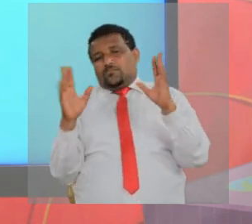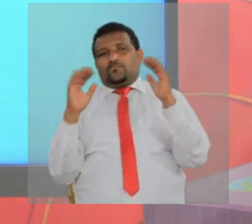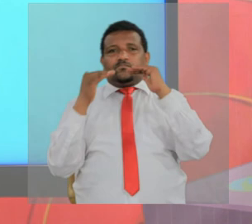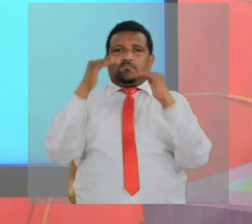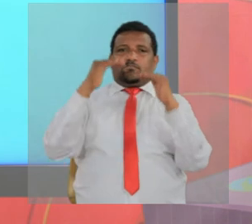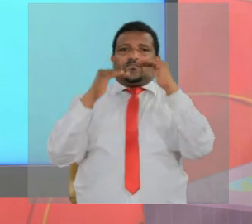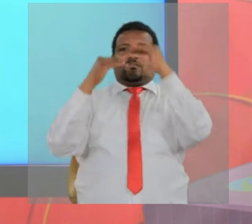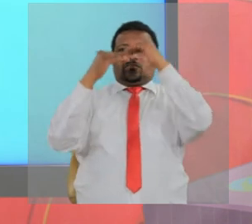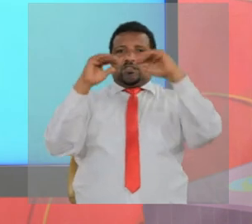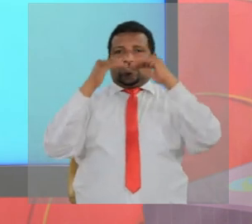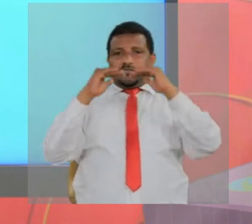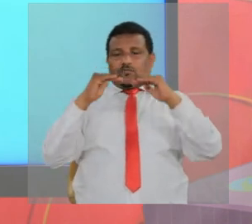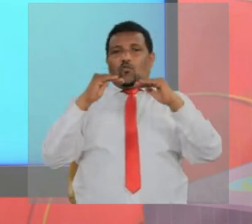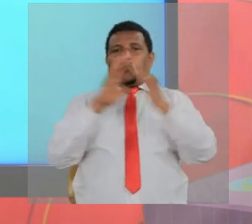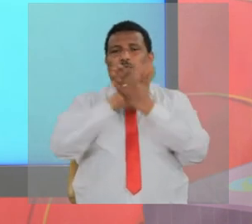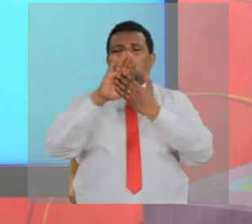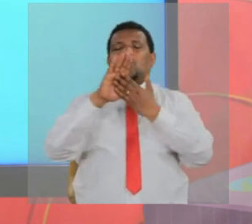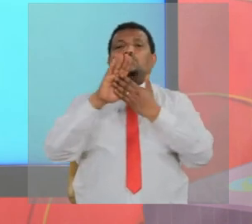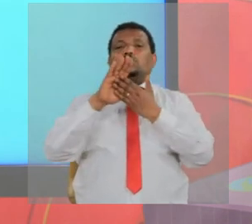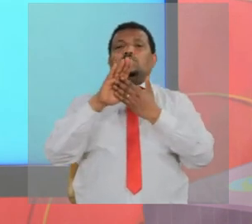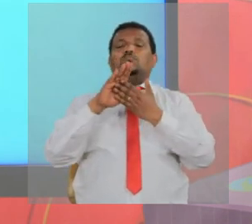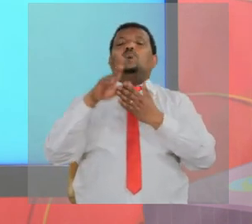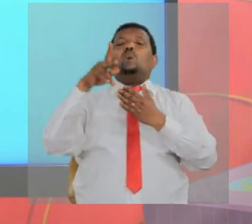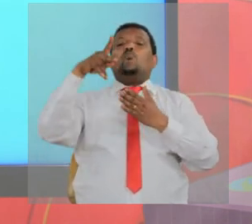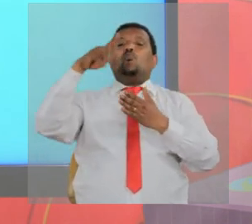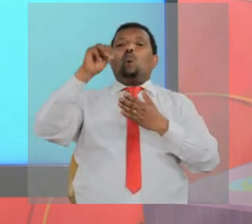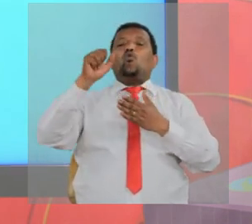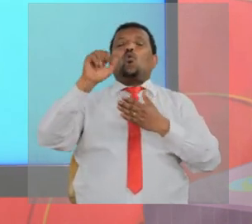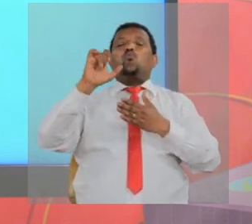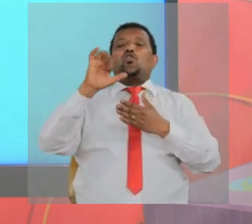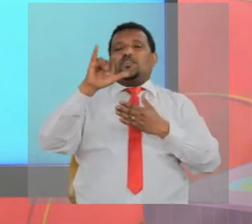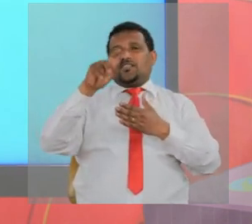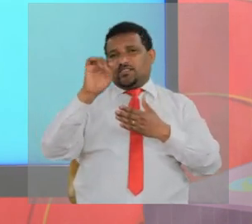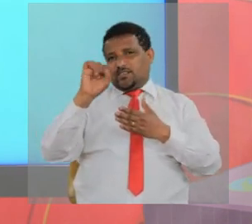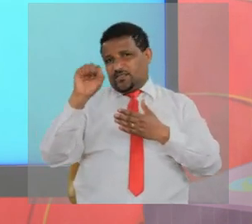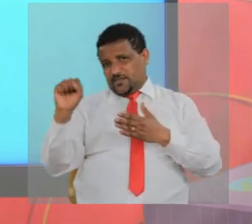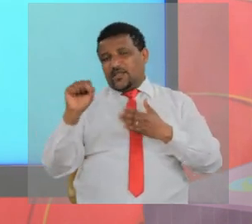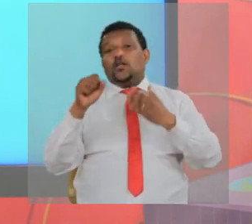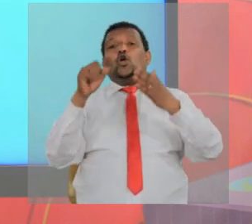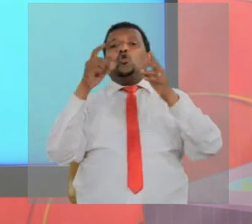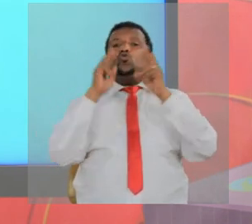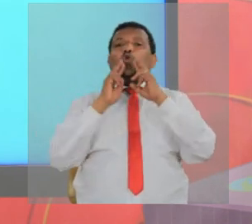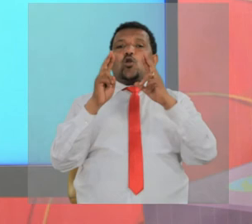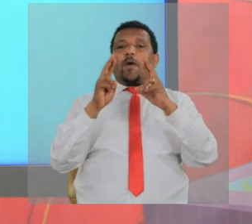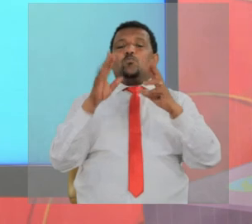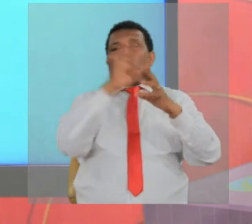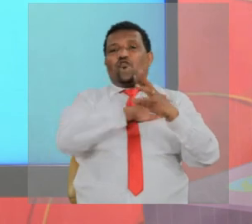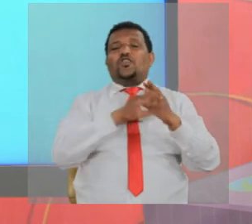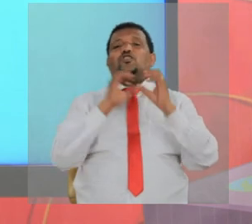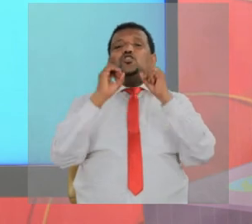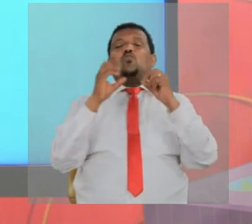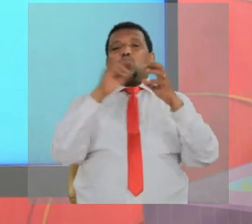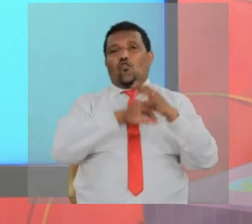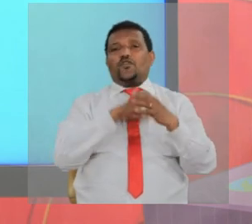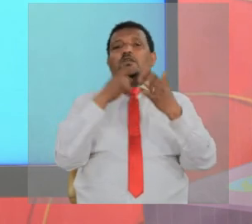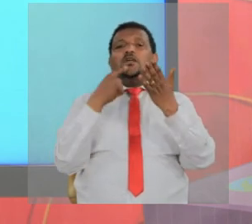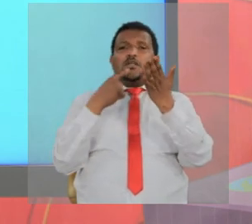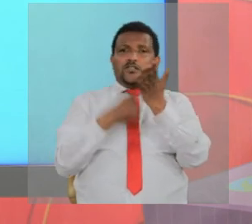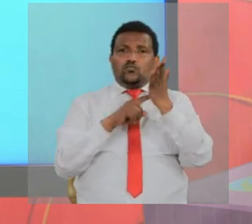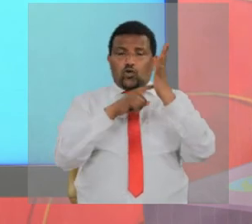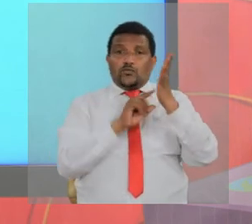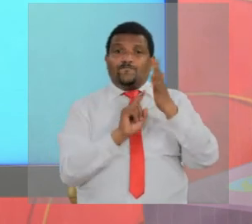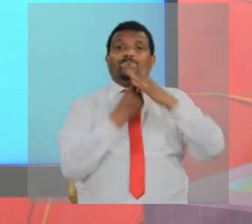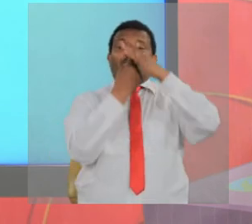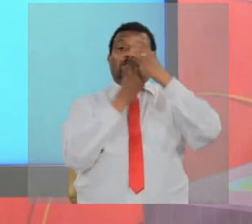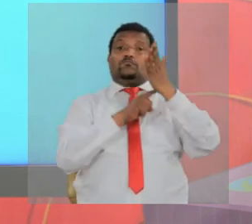this is the break-even of pure monopolist or normal profit or zero profit of pure monopolist. Starting from this point to this